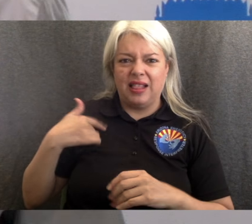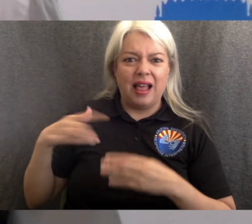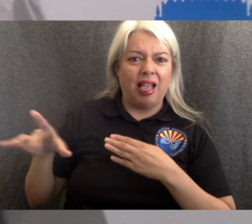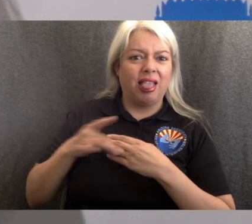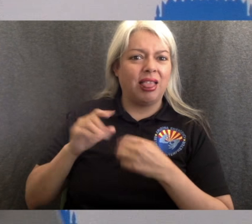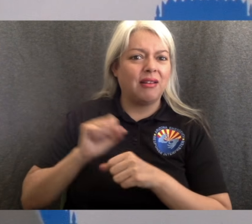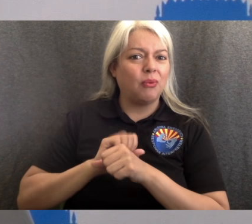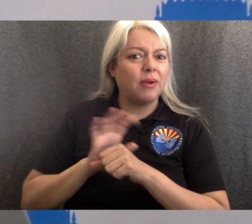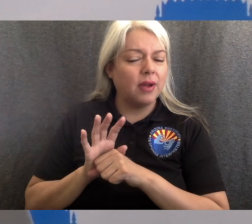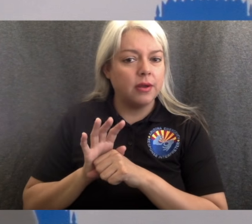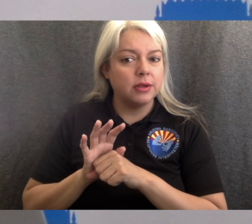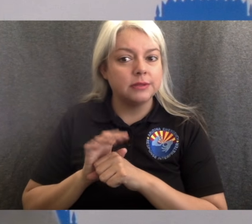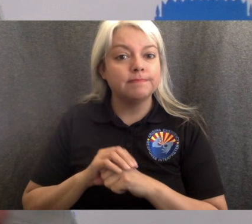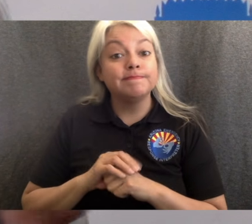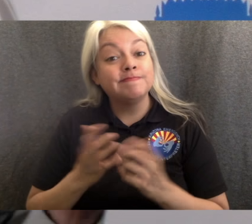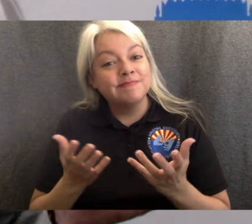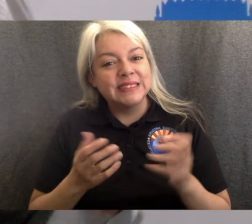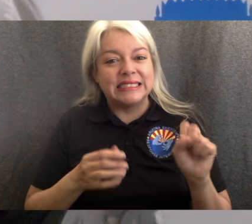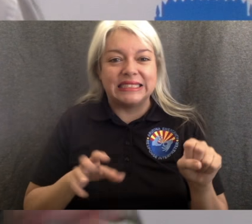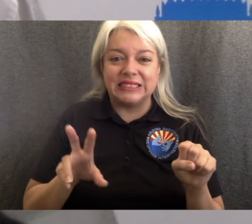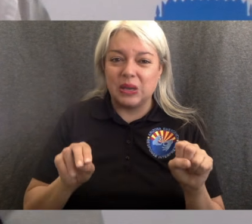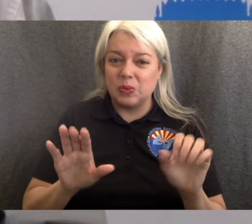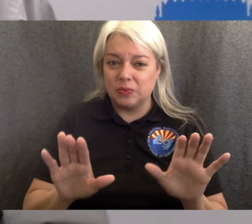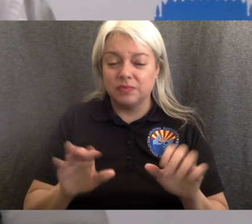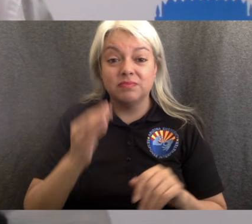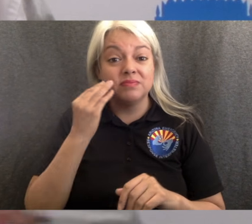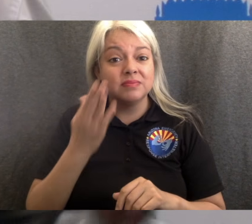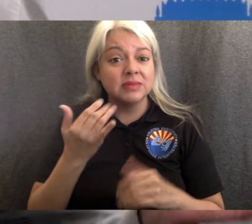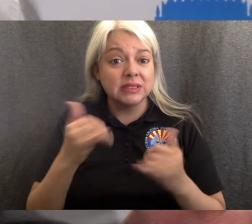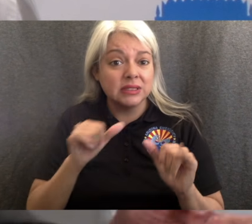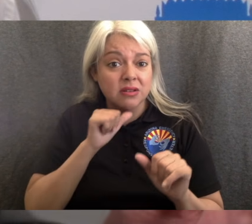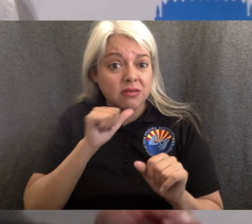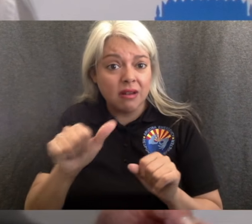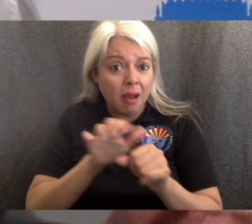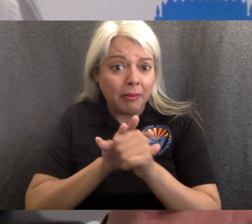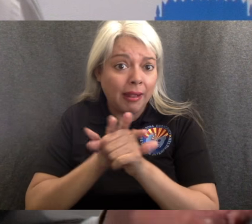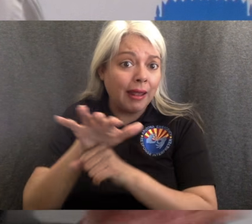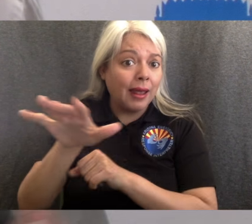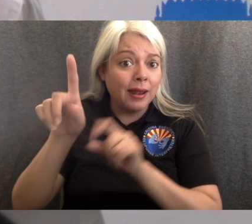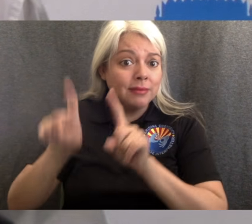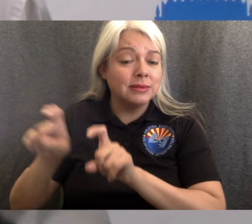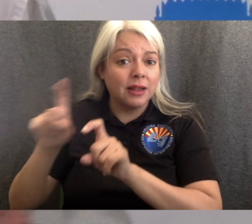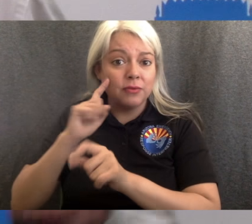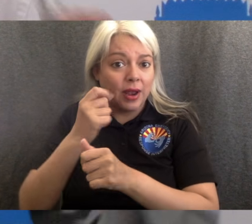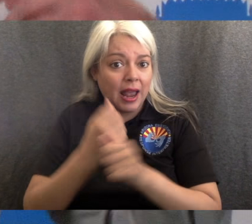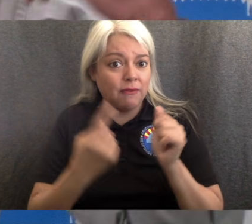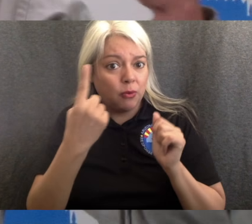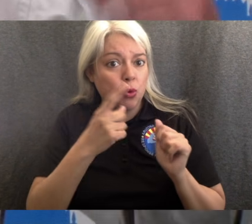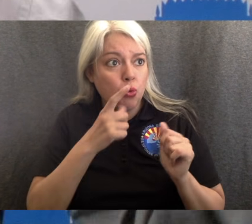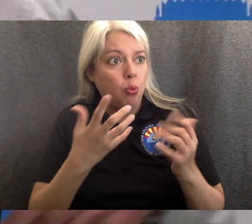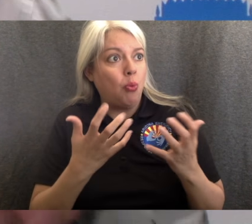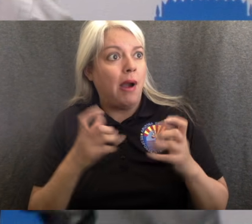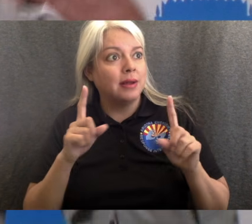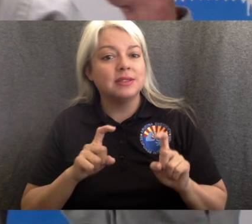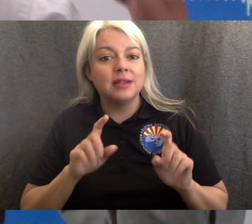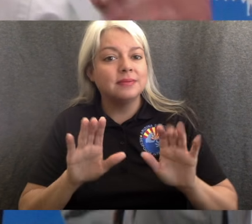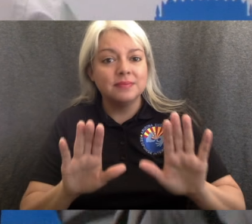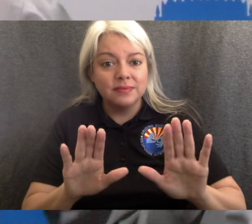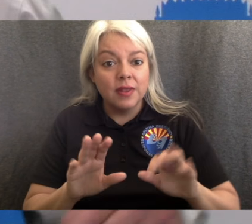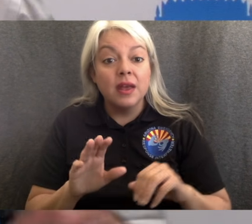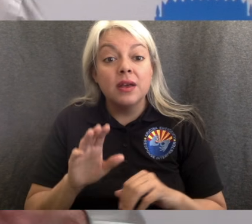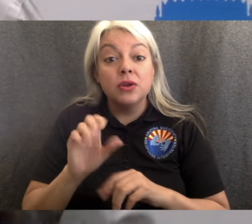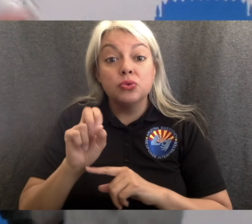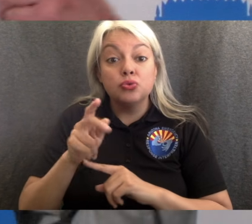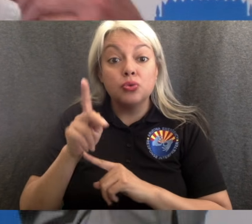no. There still aren't enough test kits for anybody who wants a test. But the test kit